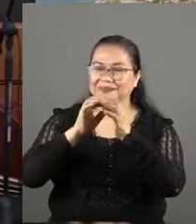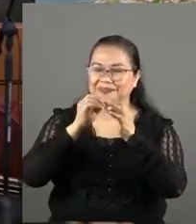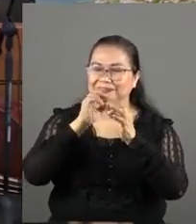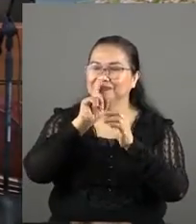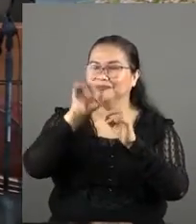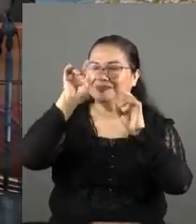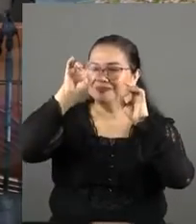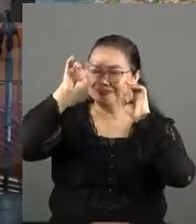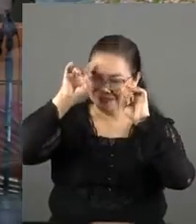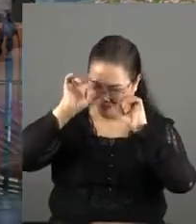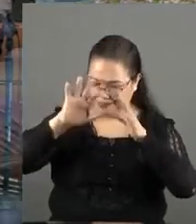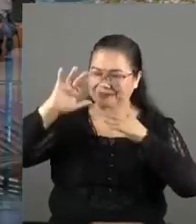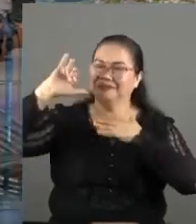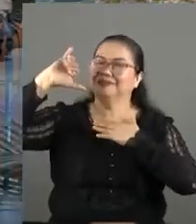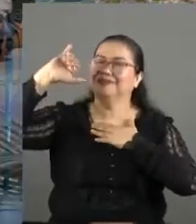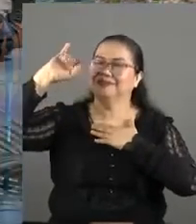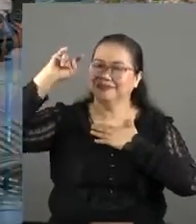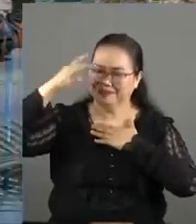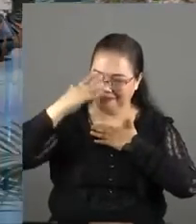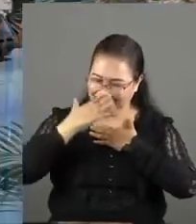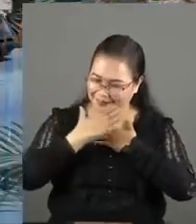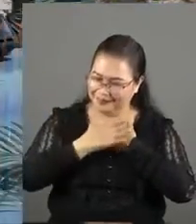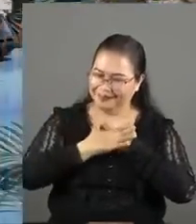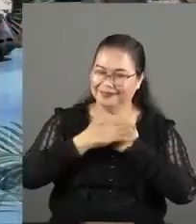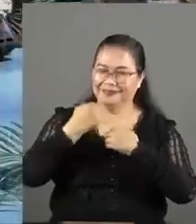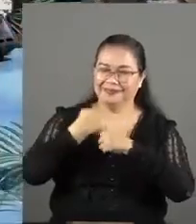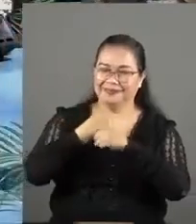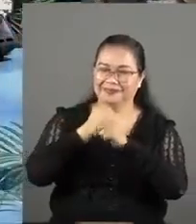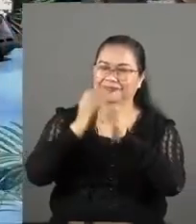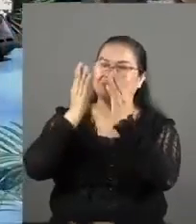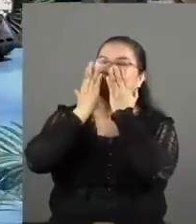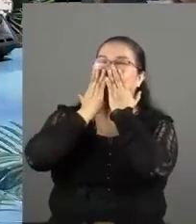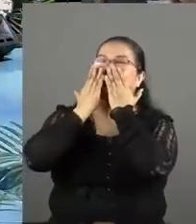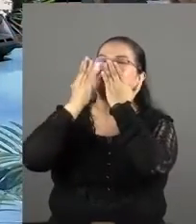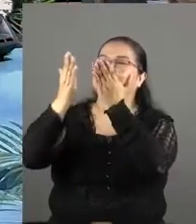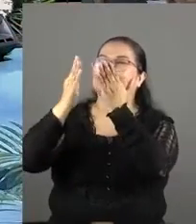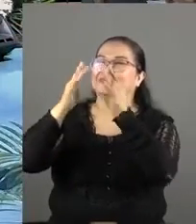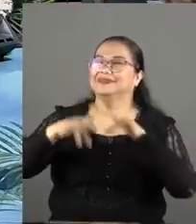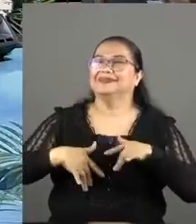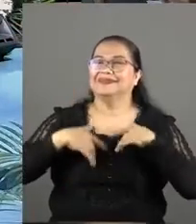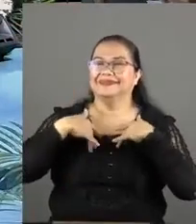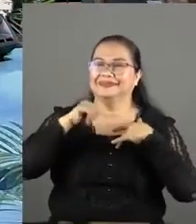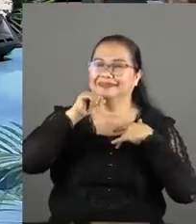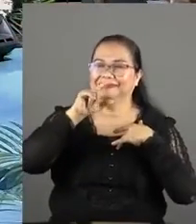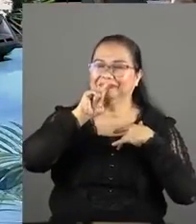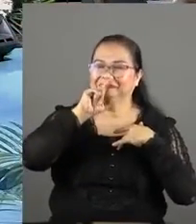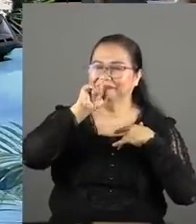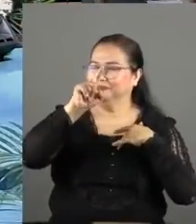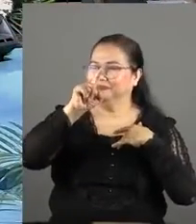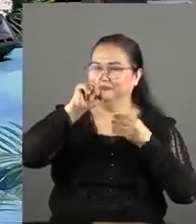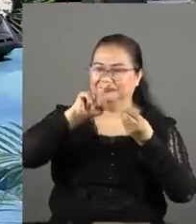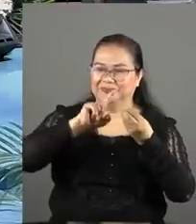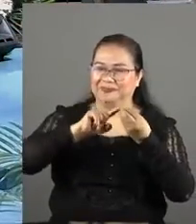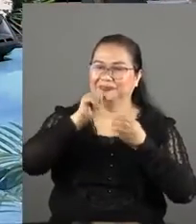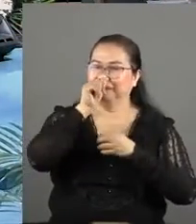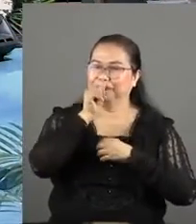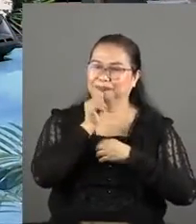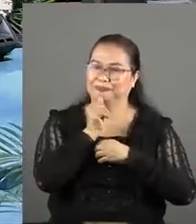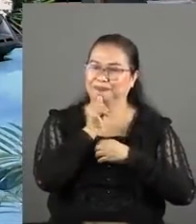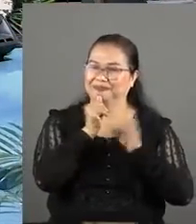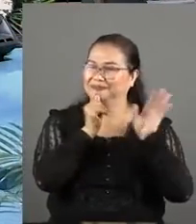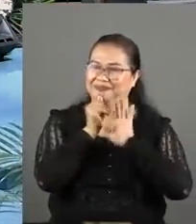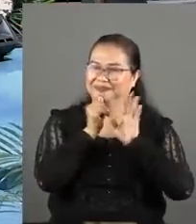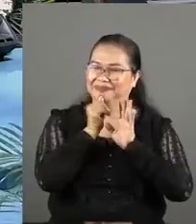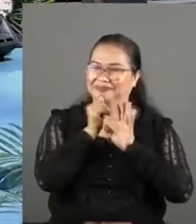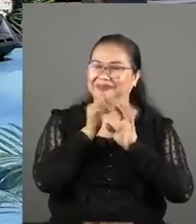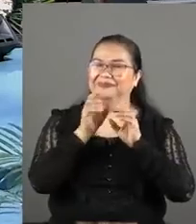same grace make us grateful so that life is not really something to tolerate, Lord,